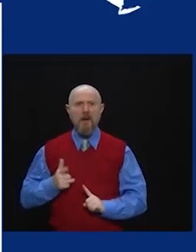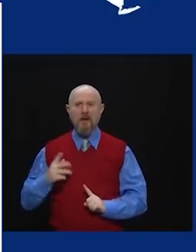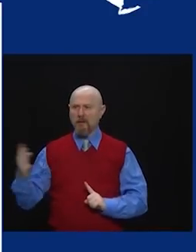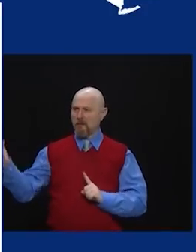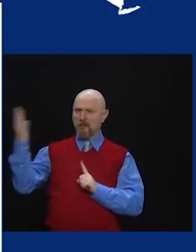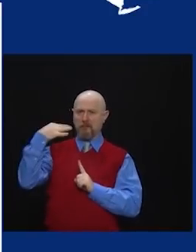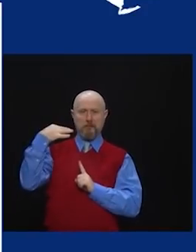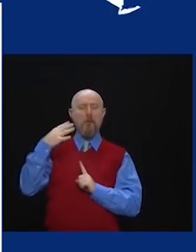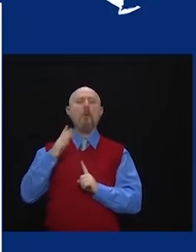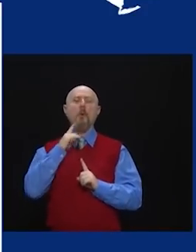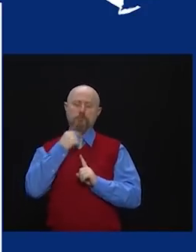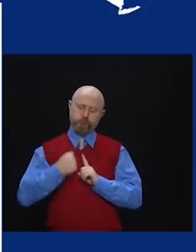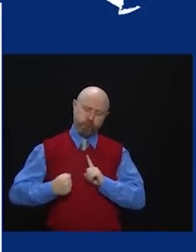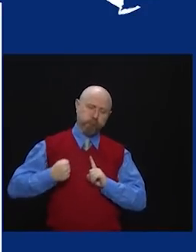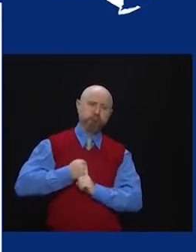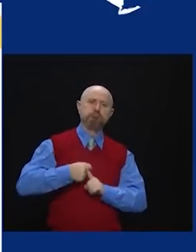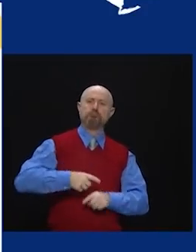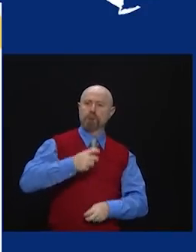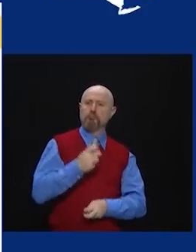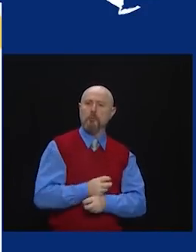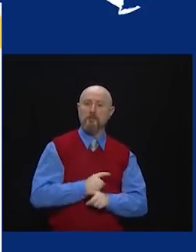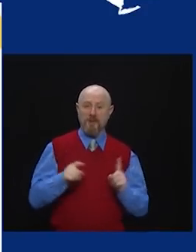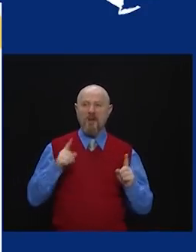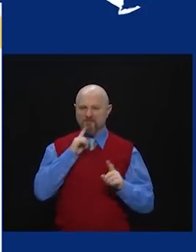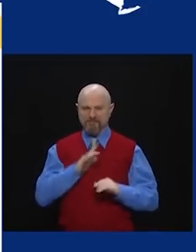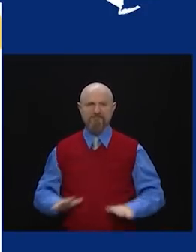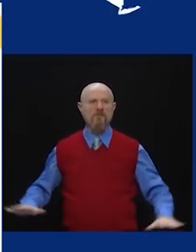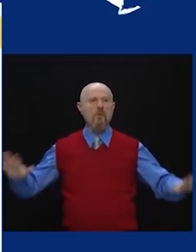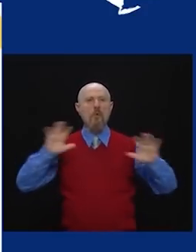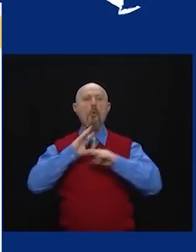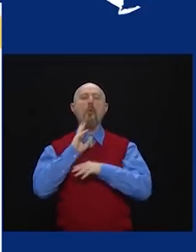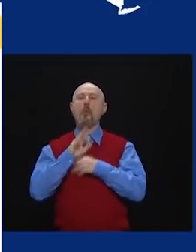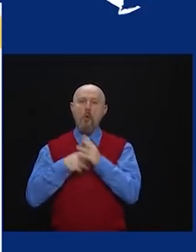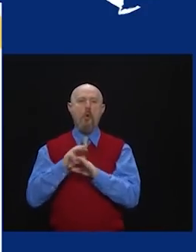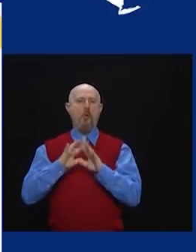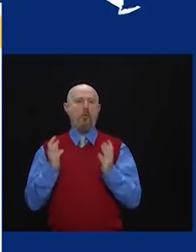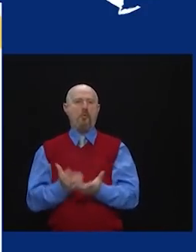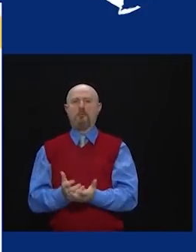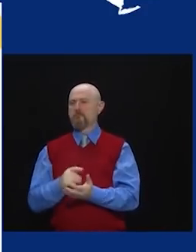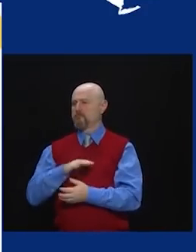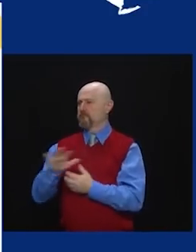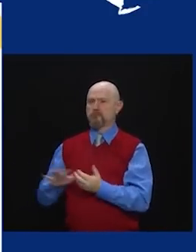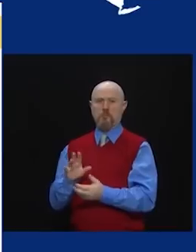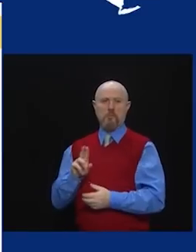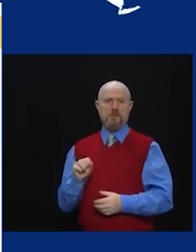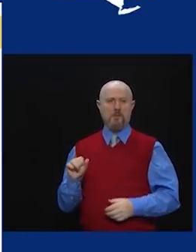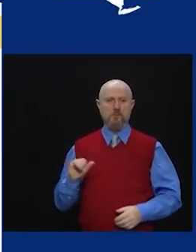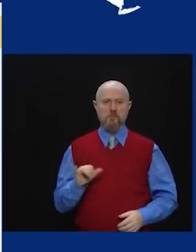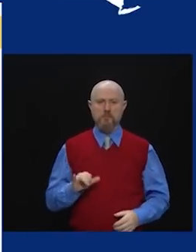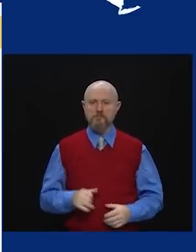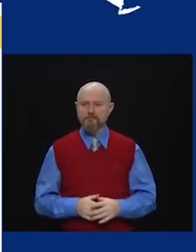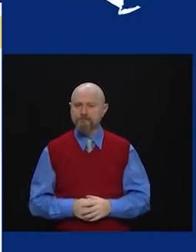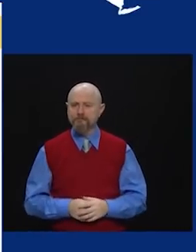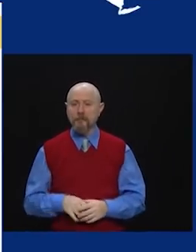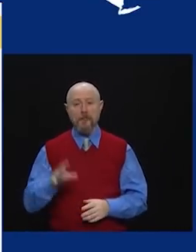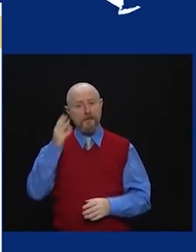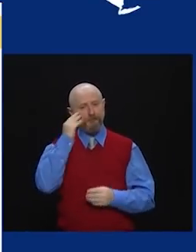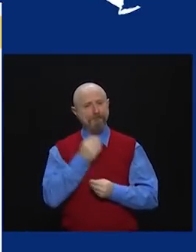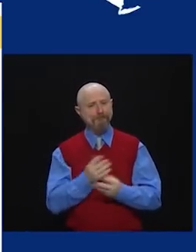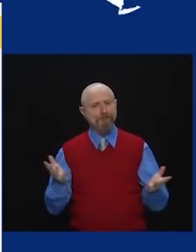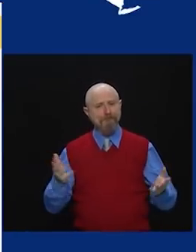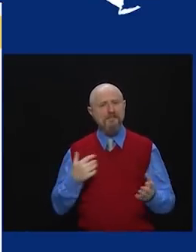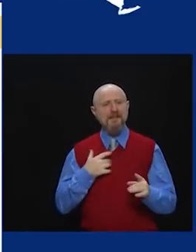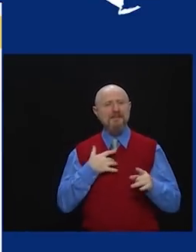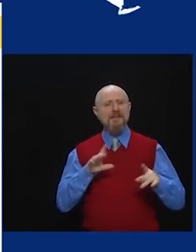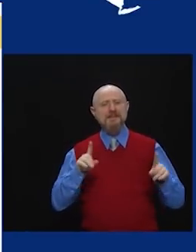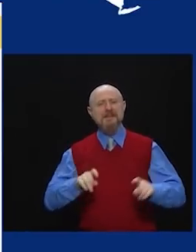a national phenomenon, a global phenomenon, in fact. And also, we are testing more. That's one of the reasons we're seeing high numbers, and that is a good thing.